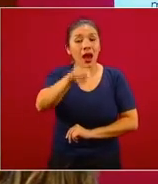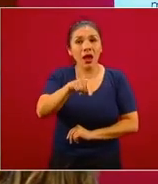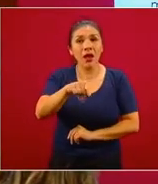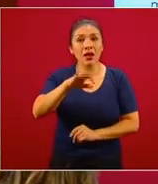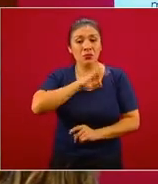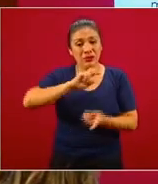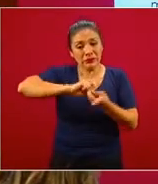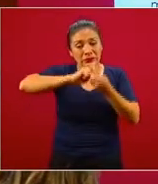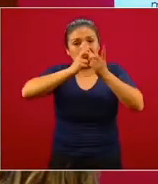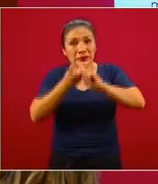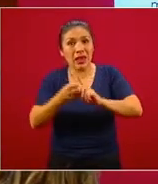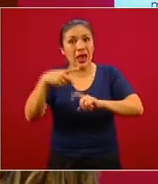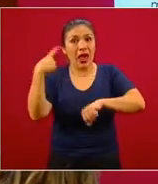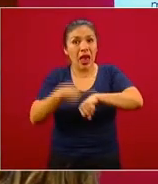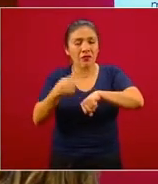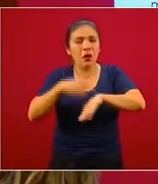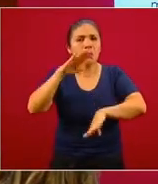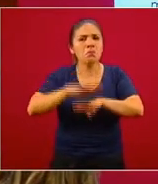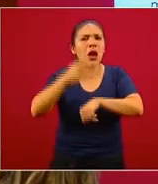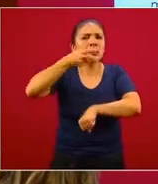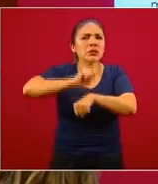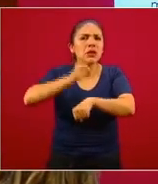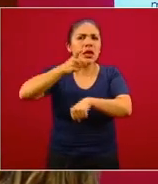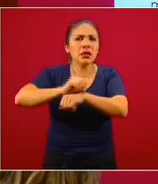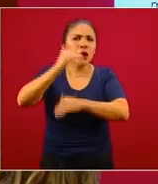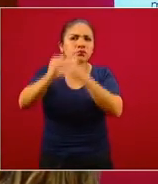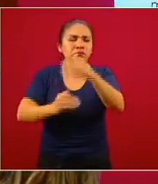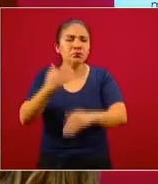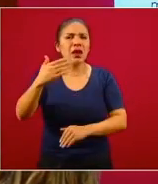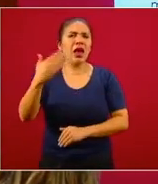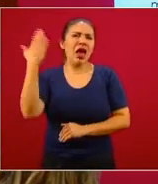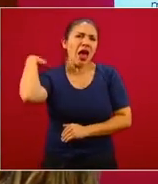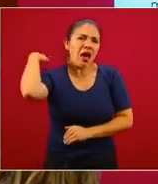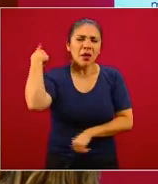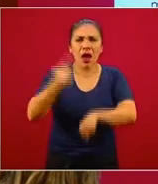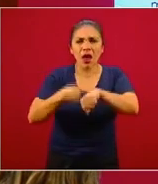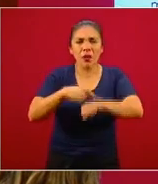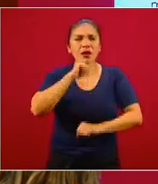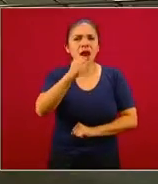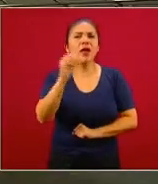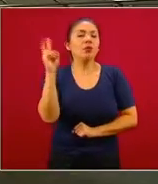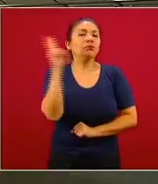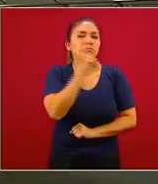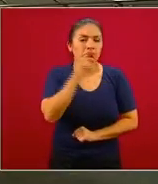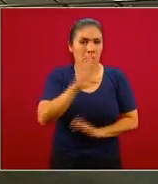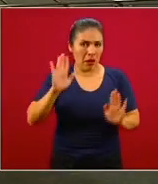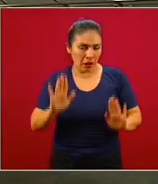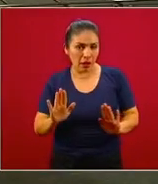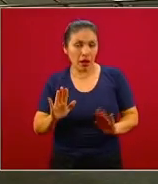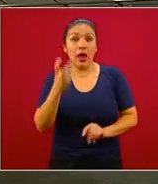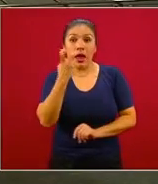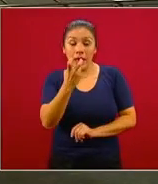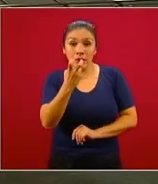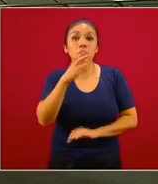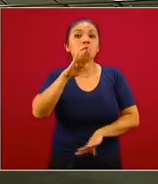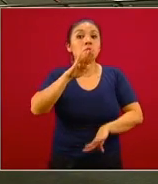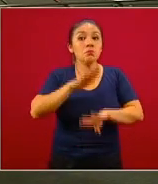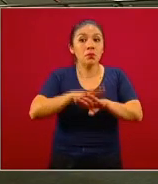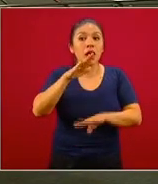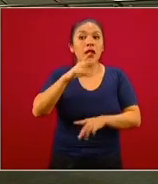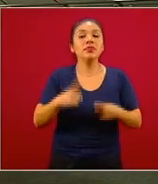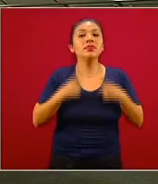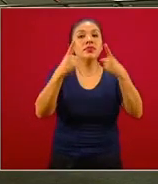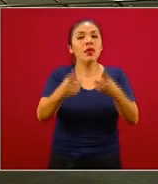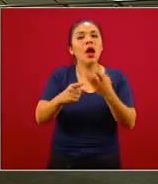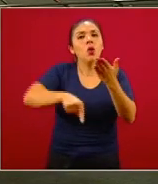even though they haven't developed the disease, over days they may develop pneumonia or some sort of complication from pneumonia. So we'd like to